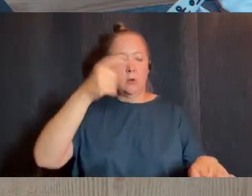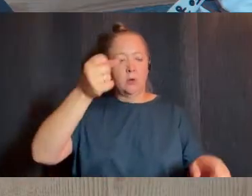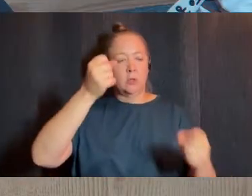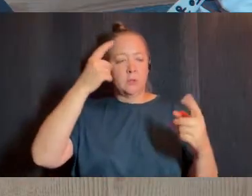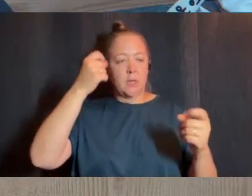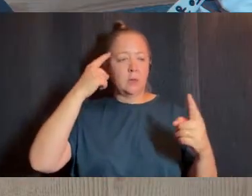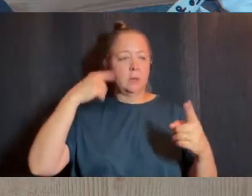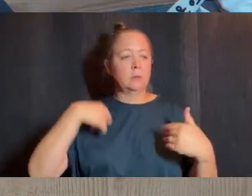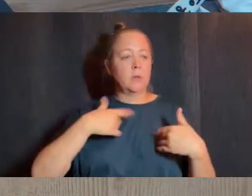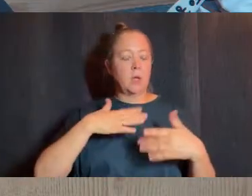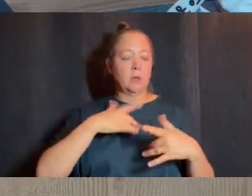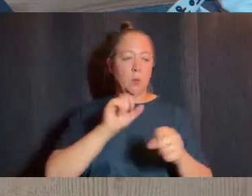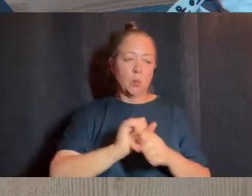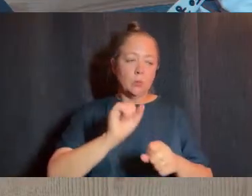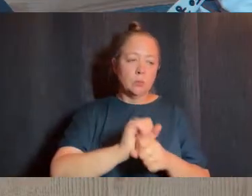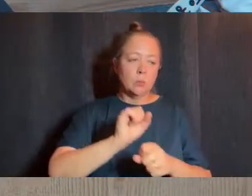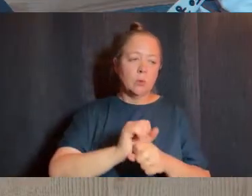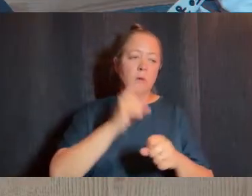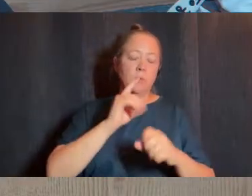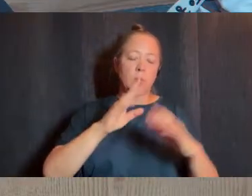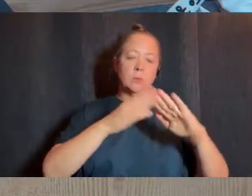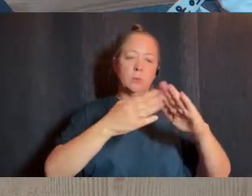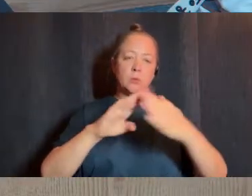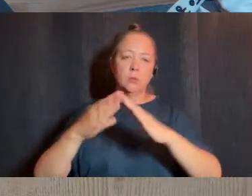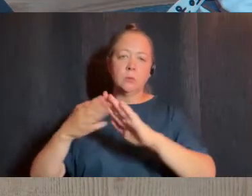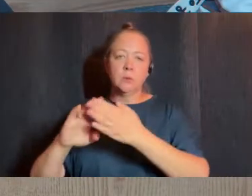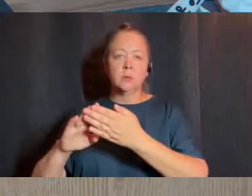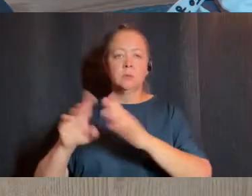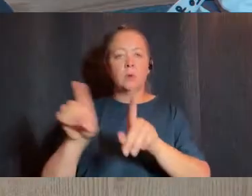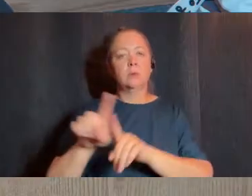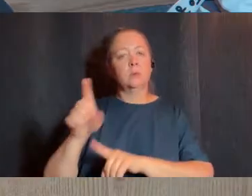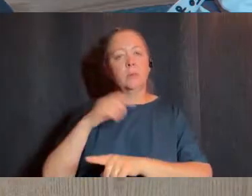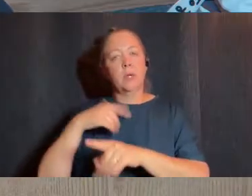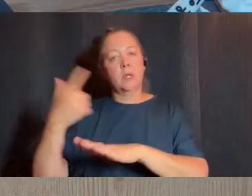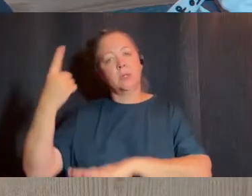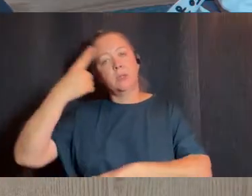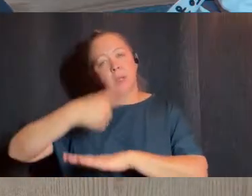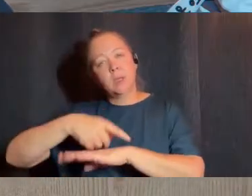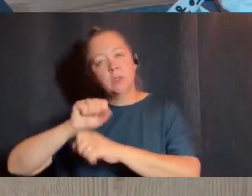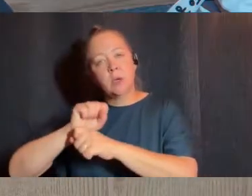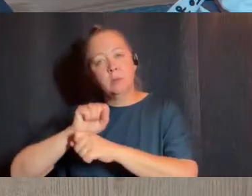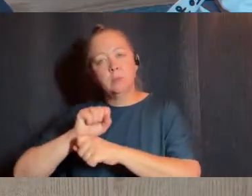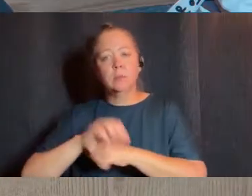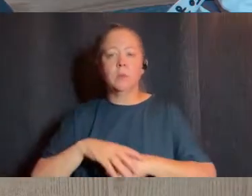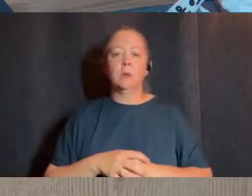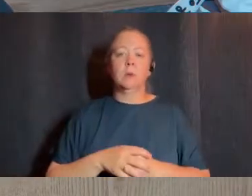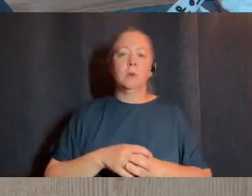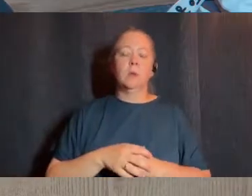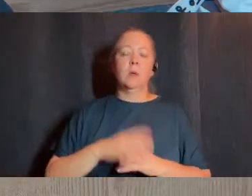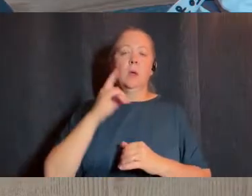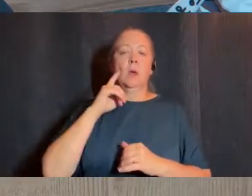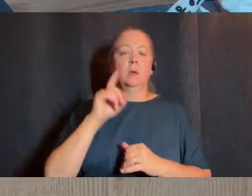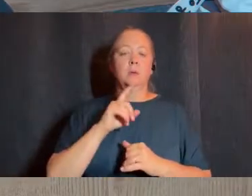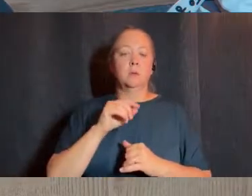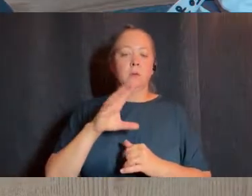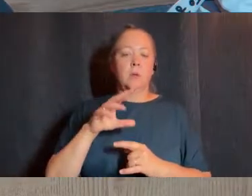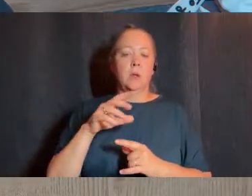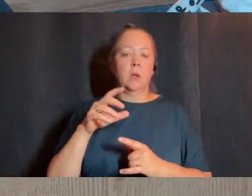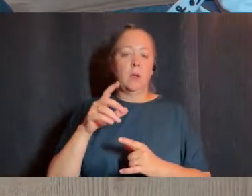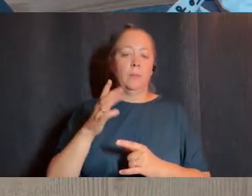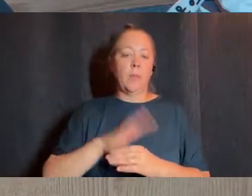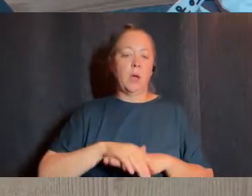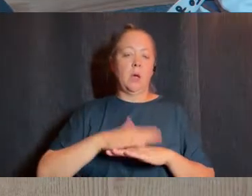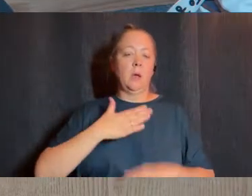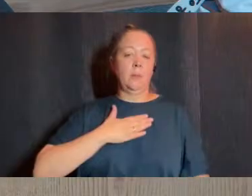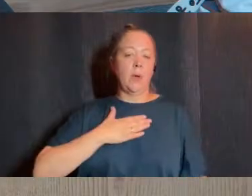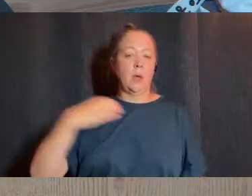larger scale in my day job, where I extend the work of my boss, the Honorable County Councilmember Jolene Ivey, who serves at